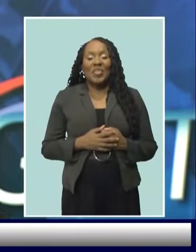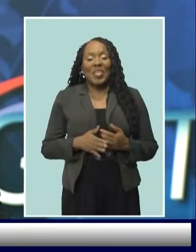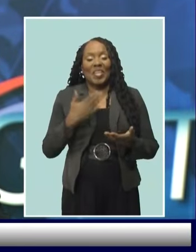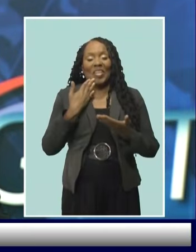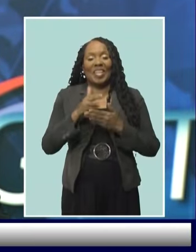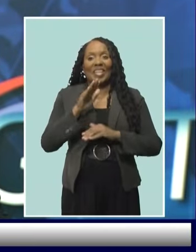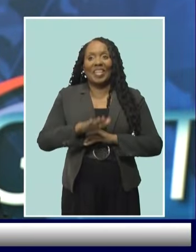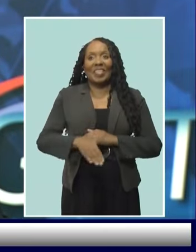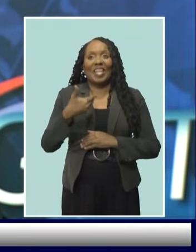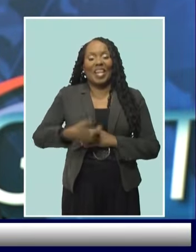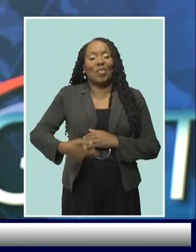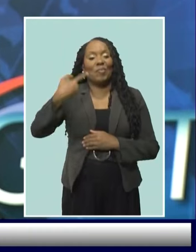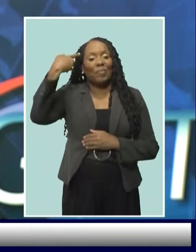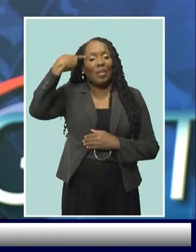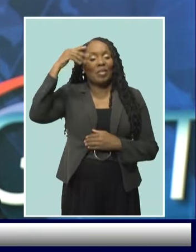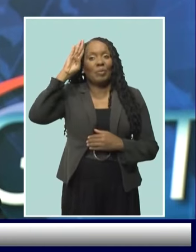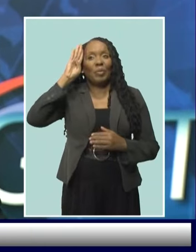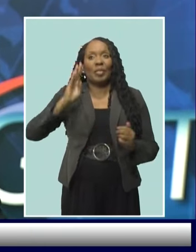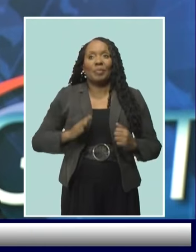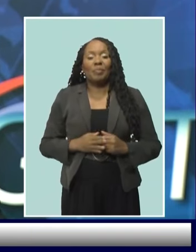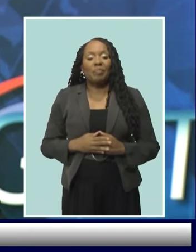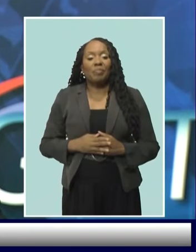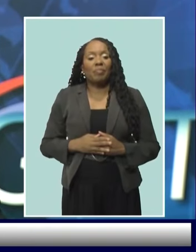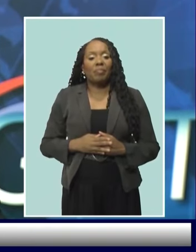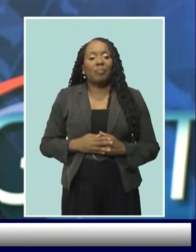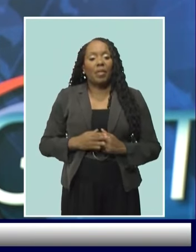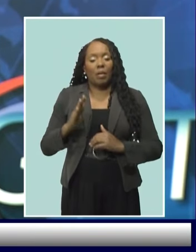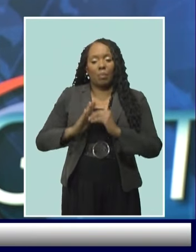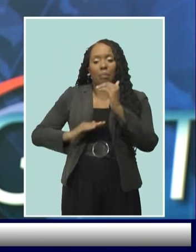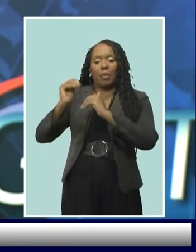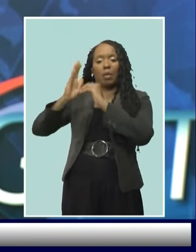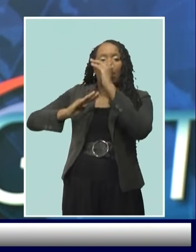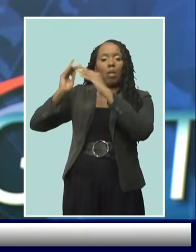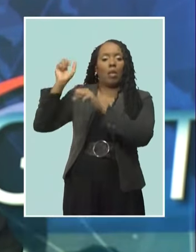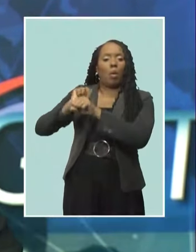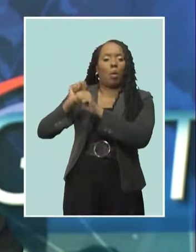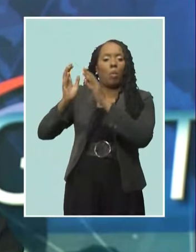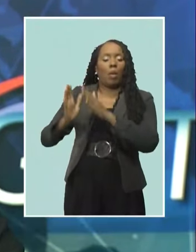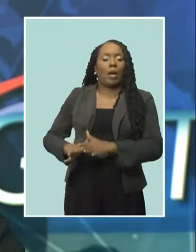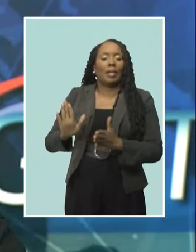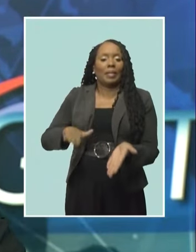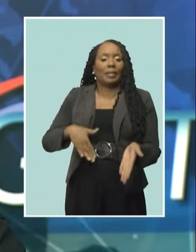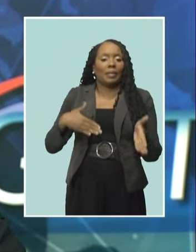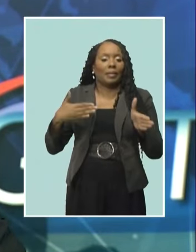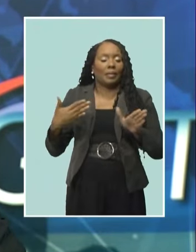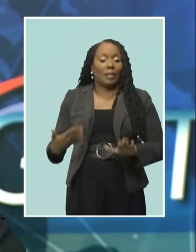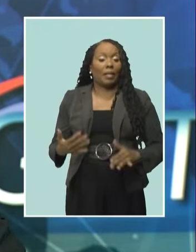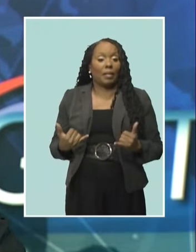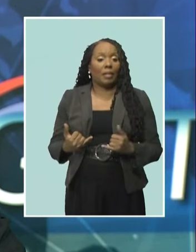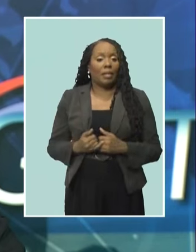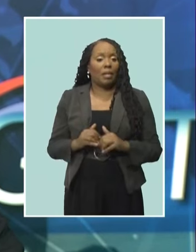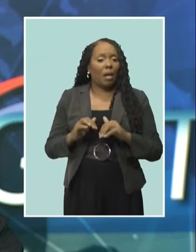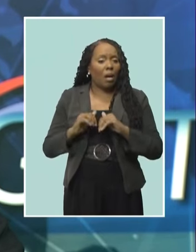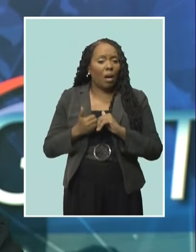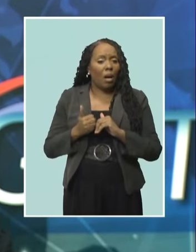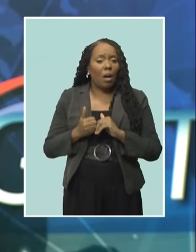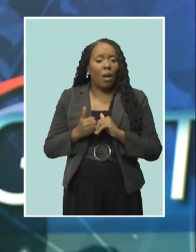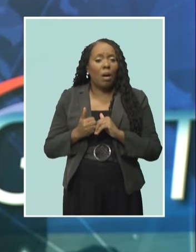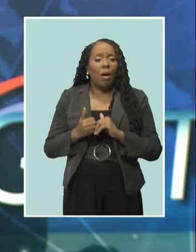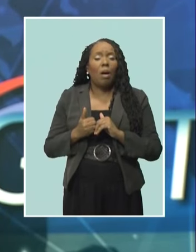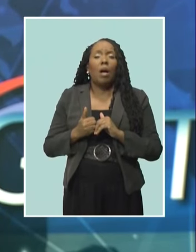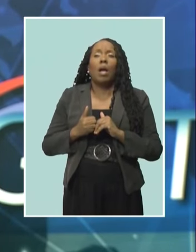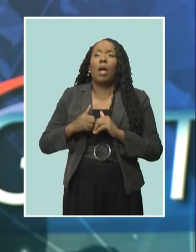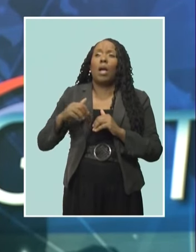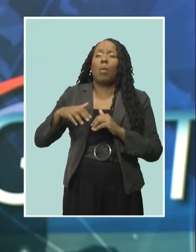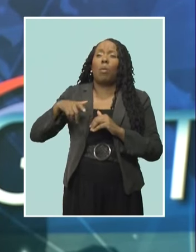Good evening, I'm Pearson Bowie. A construction worker lost his life today after falling from scaffolding and being